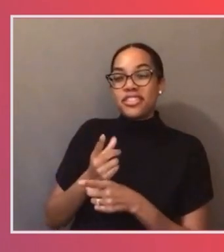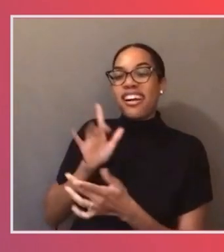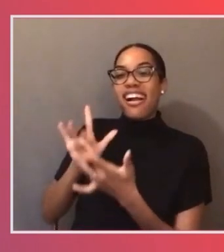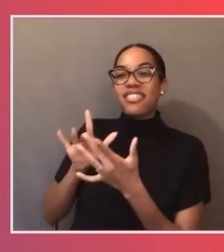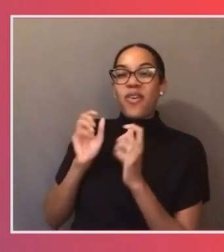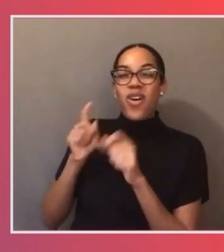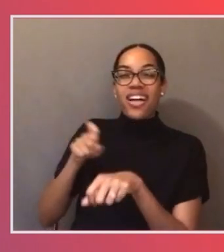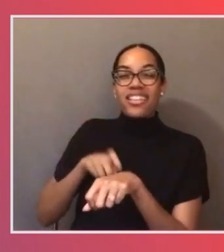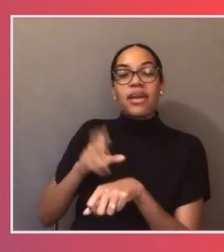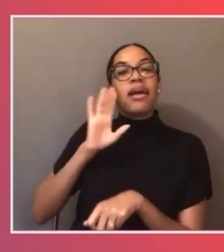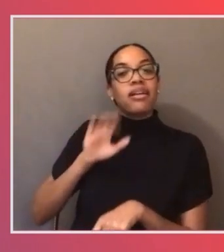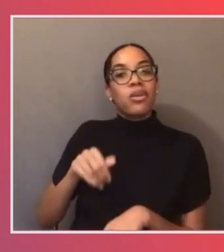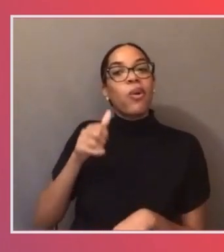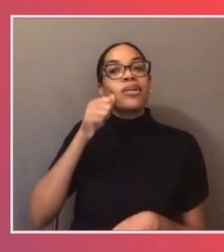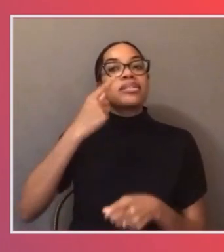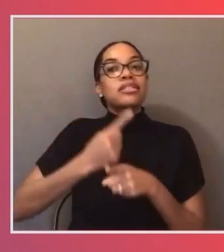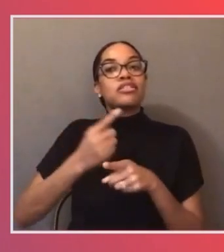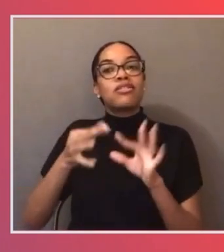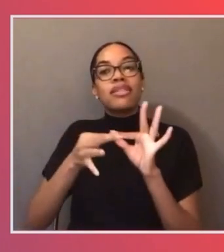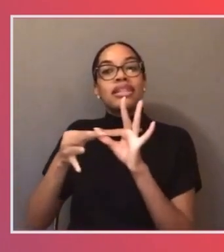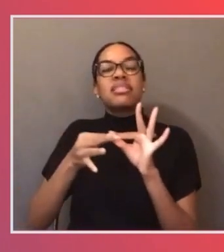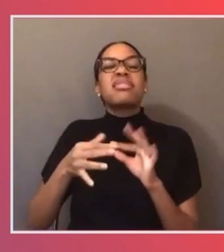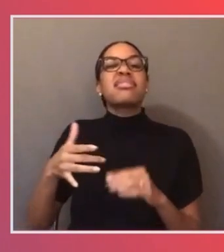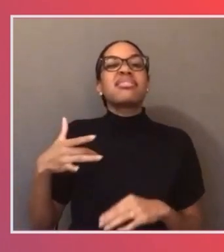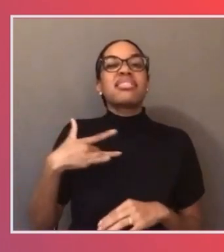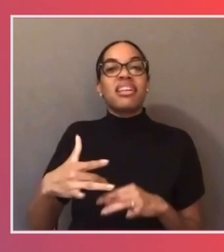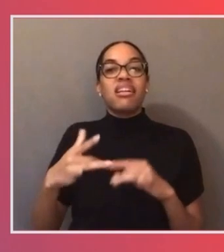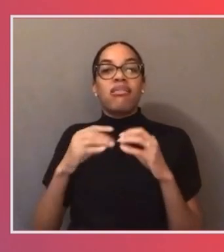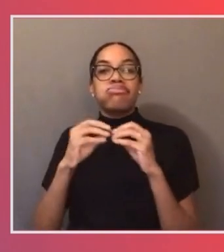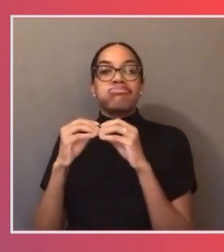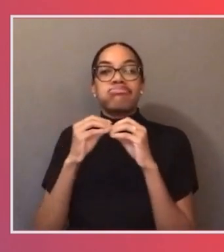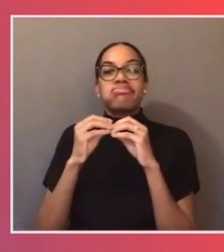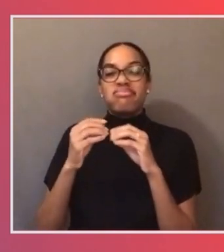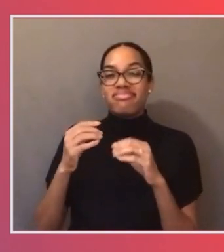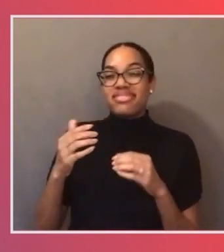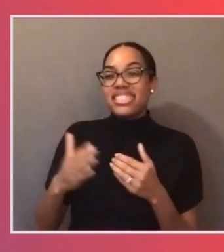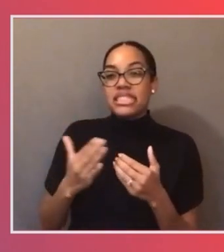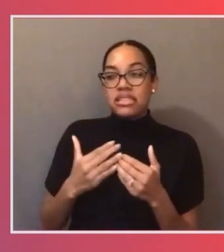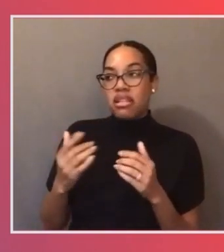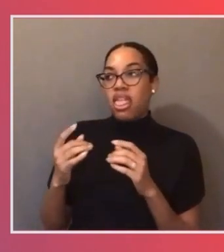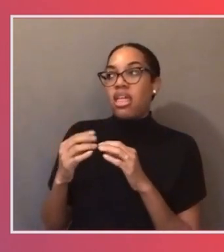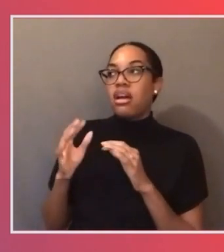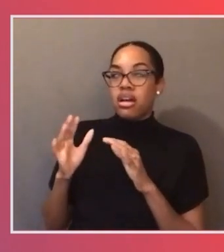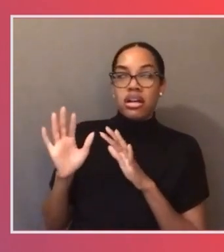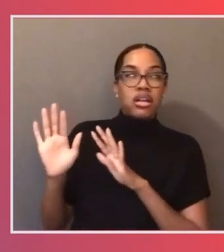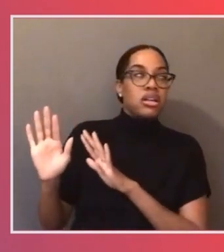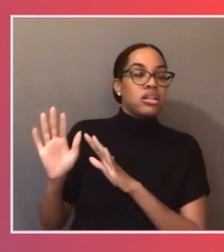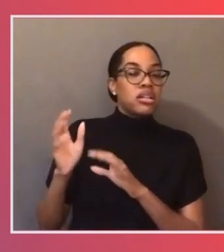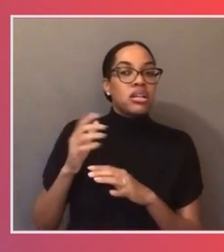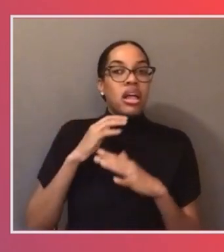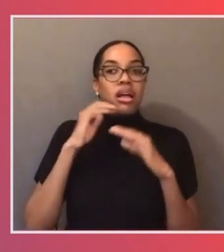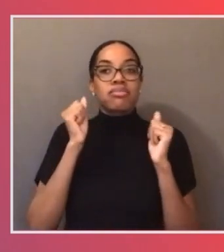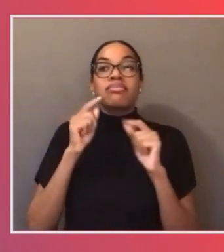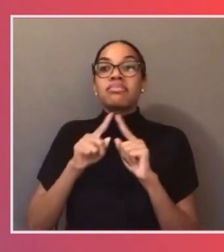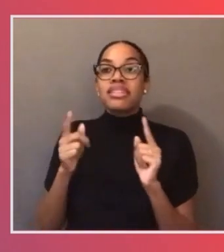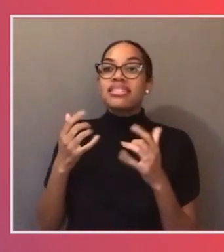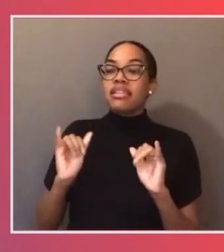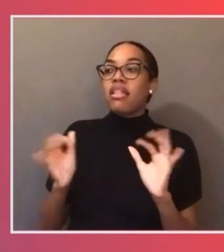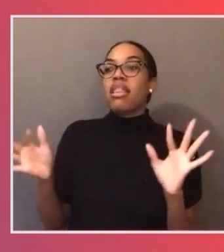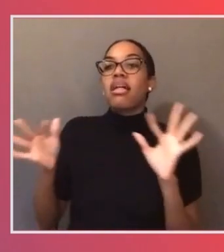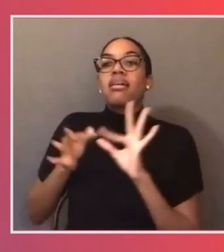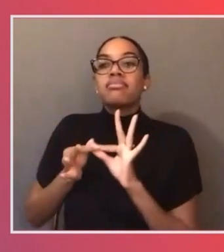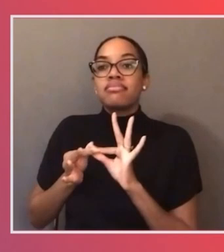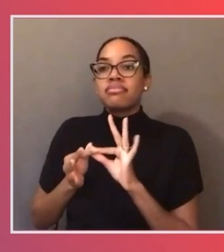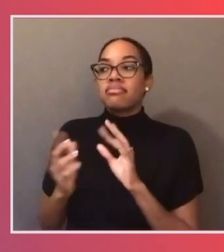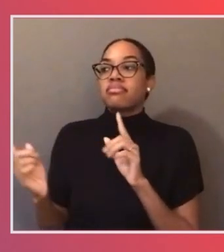so it was very, actually, it was touching at the end, but in each iteration of their relationship, seeing